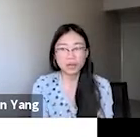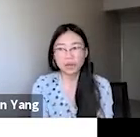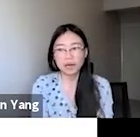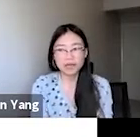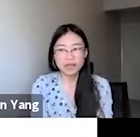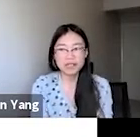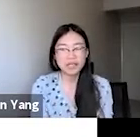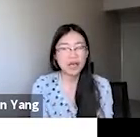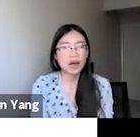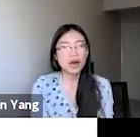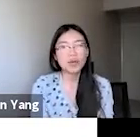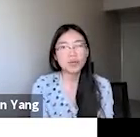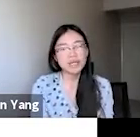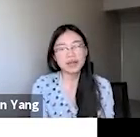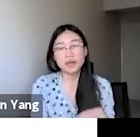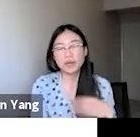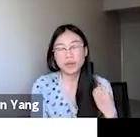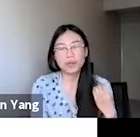add a cold waters.